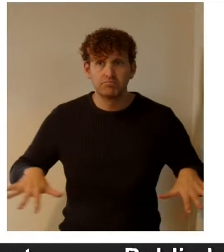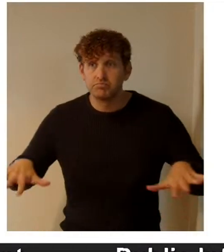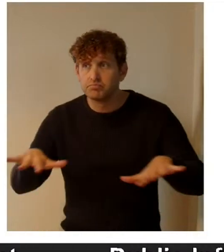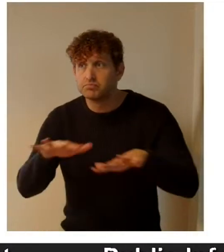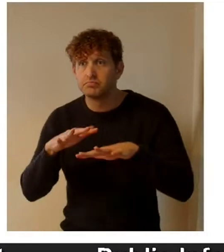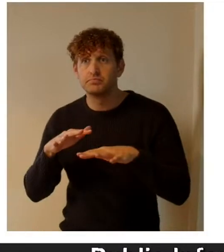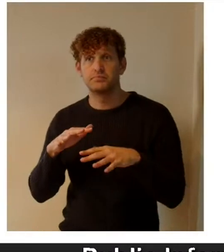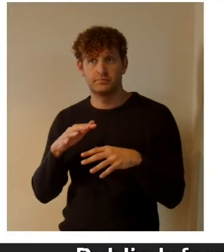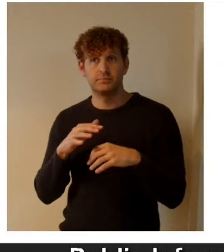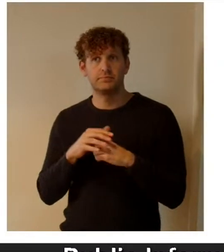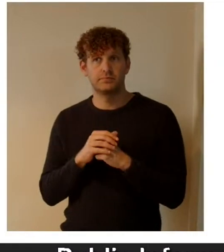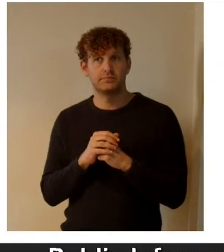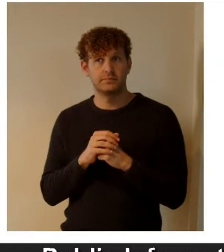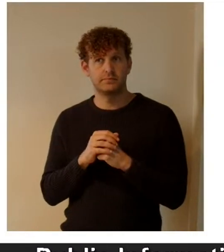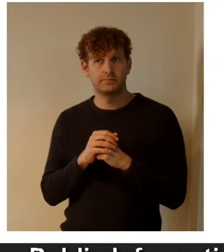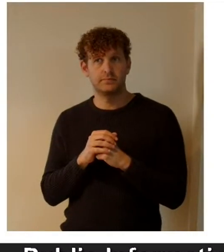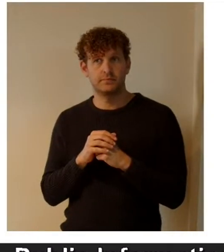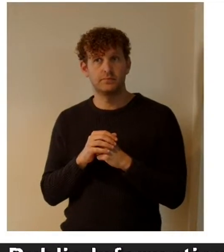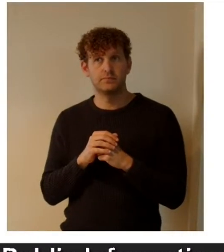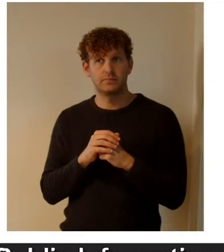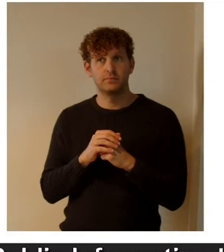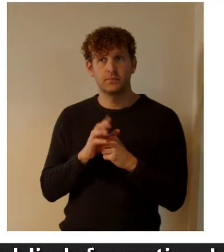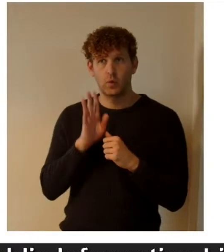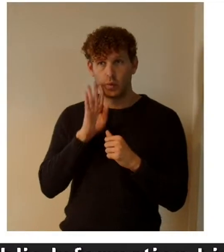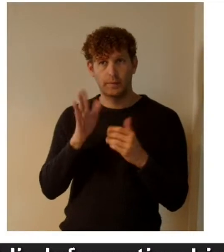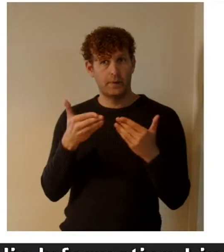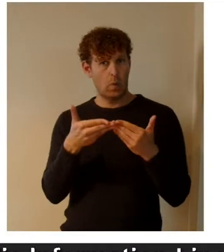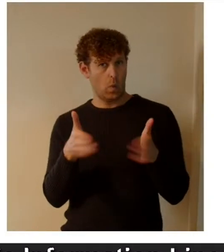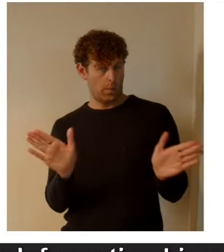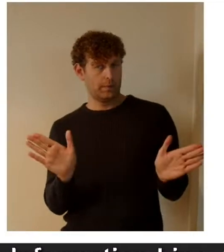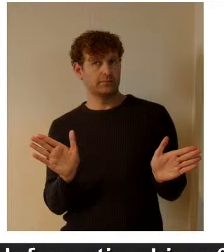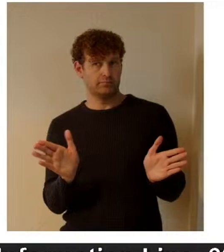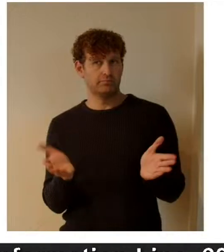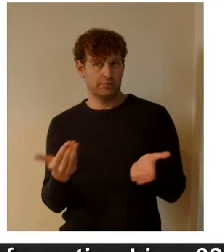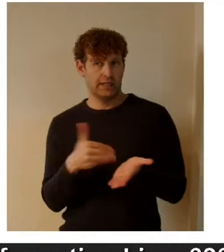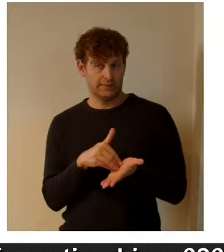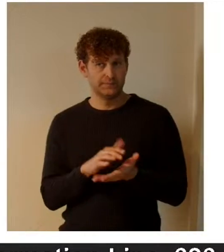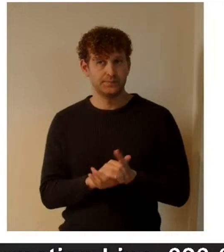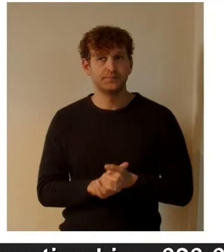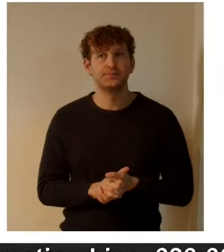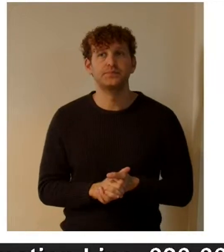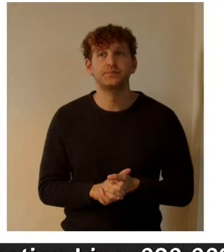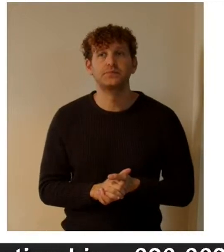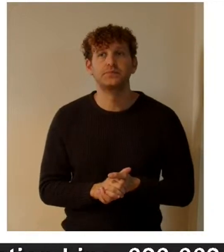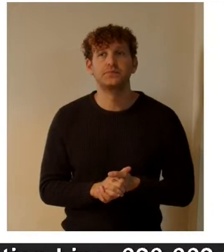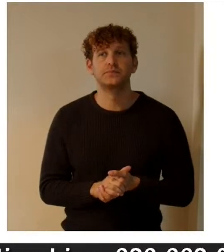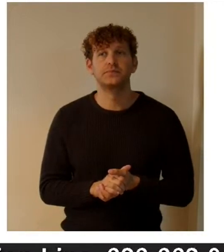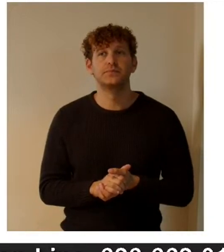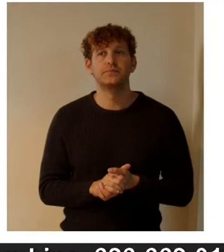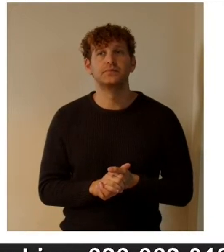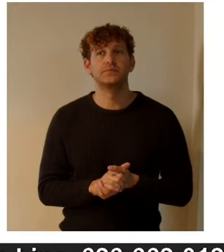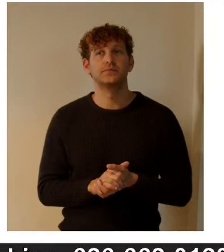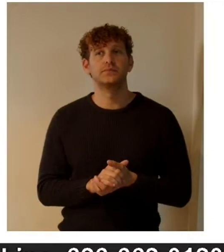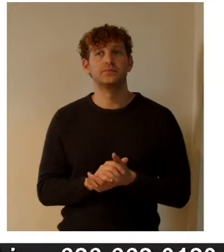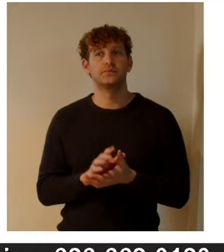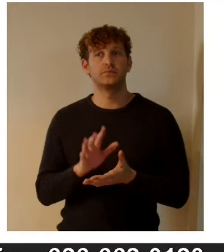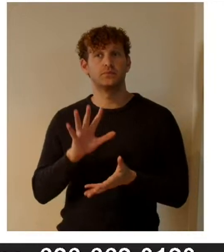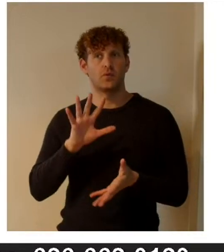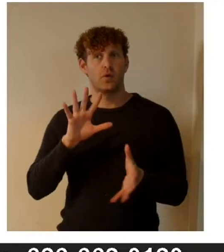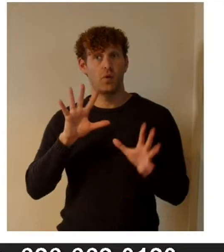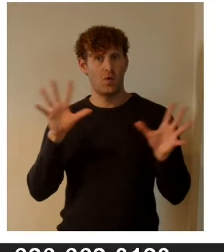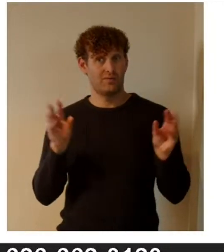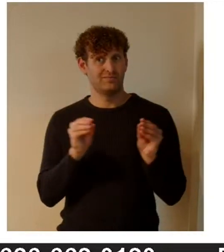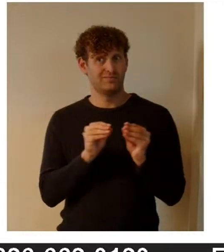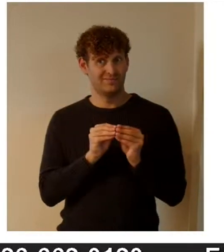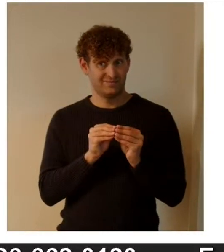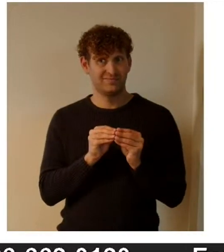be removed and it will be open. As of this morning, we made 31 arrests for several